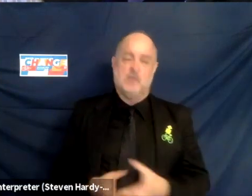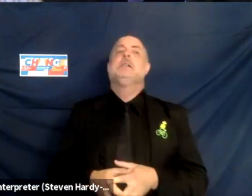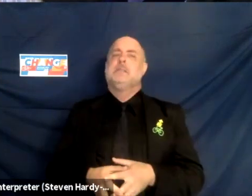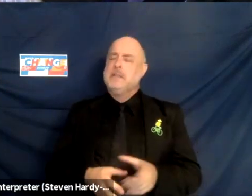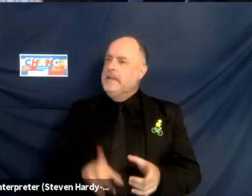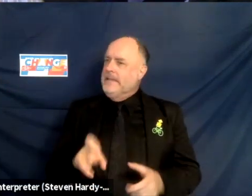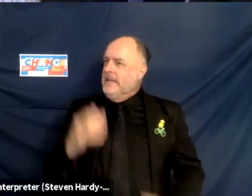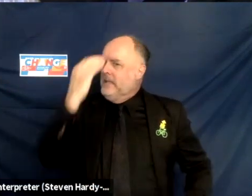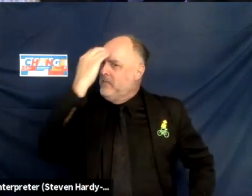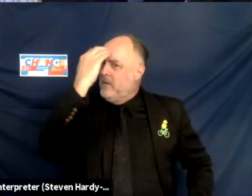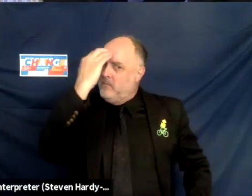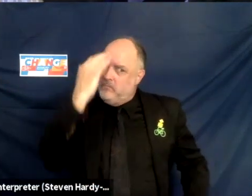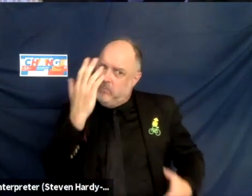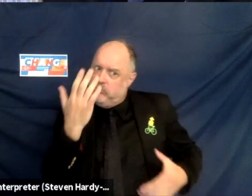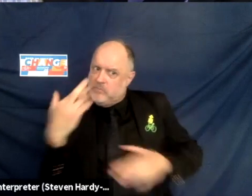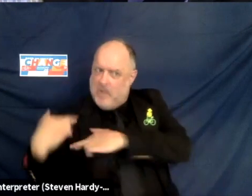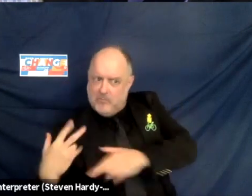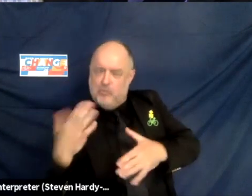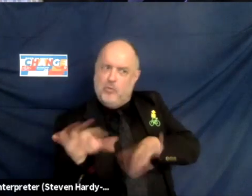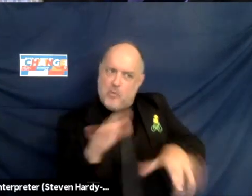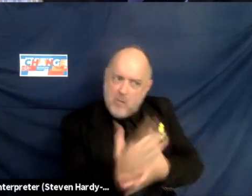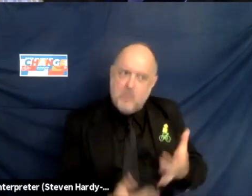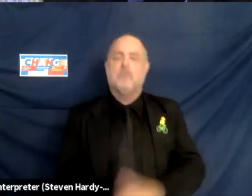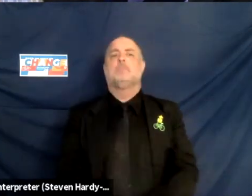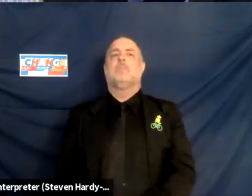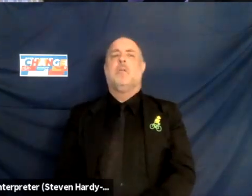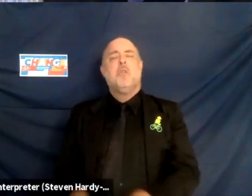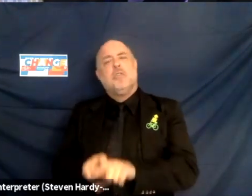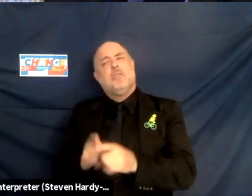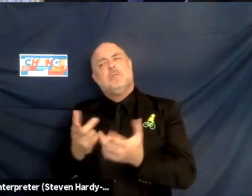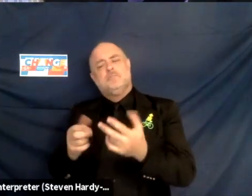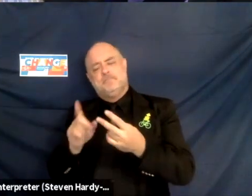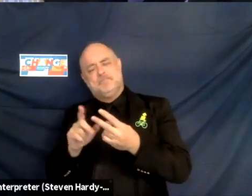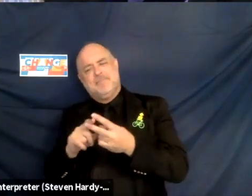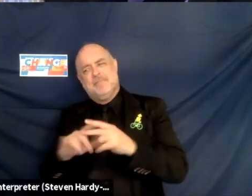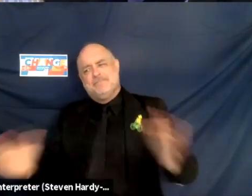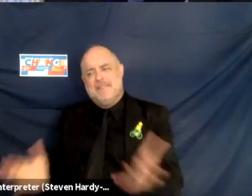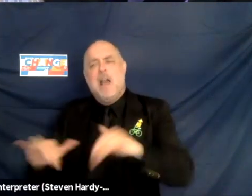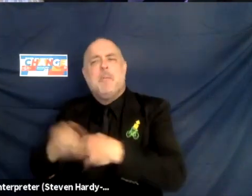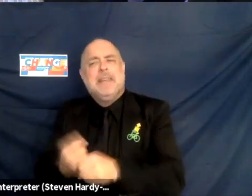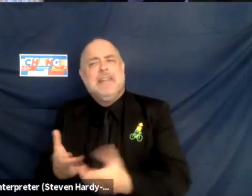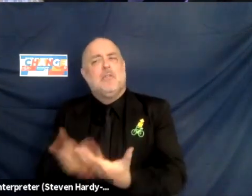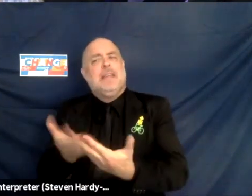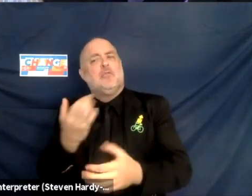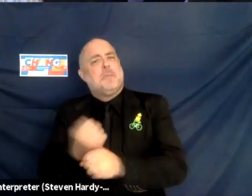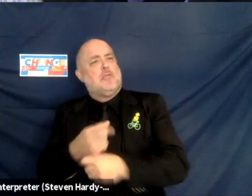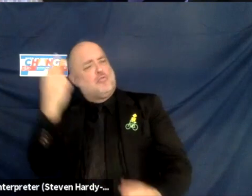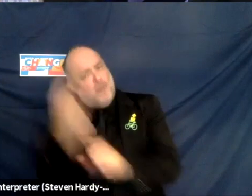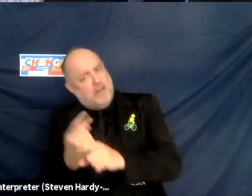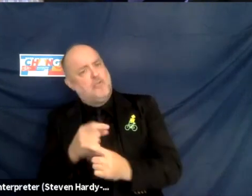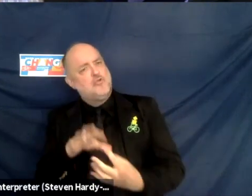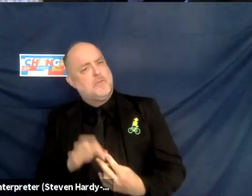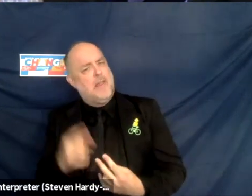needs to do their part. But then part of it's more of an incentive side, right? How do we make it easier to make the right choice? And I think we can do